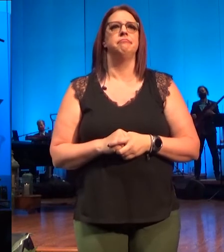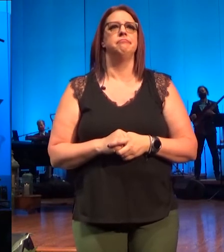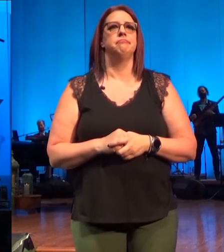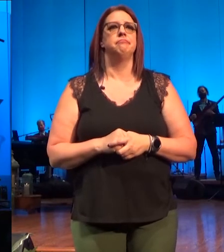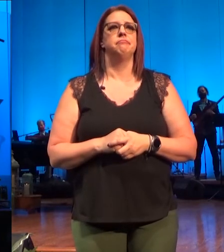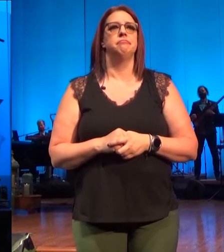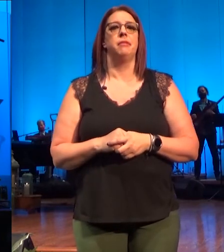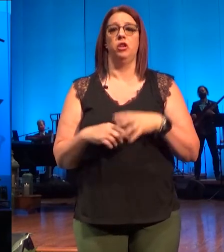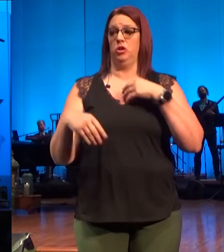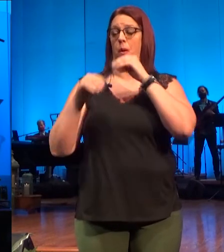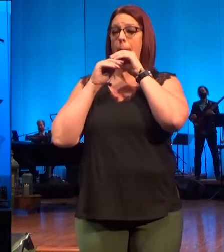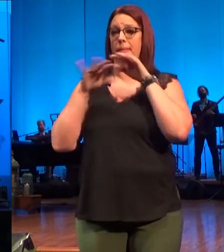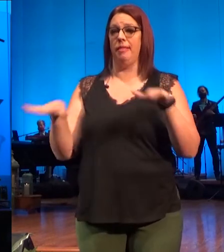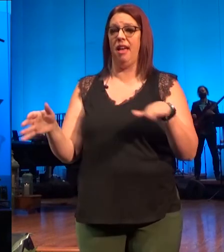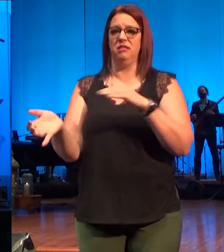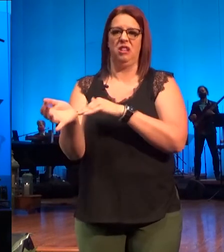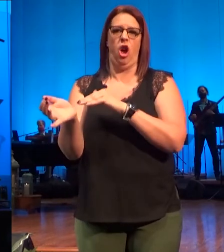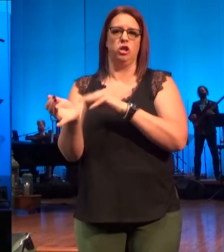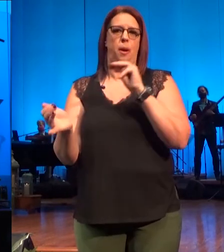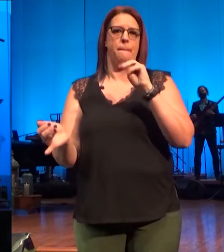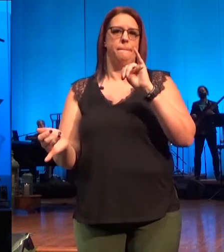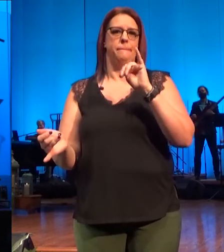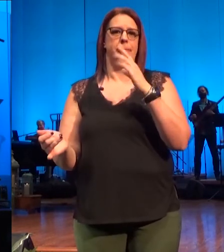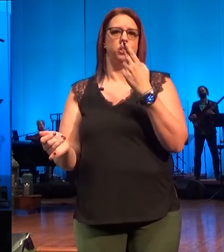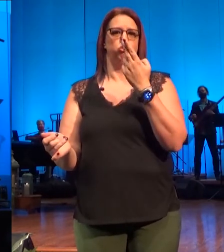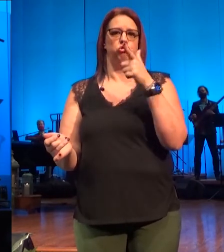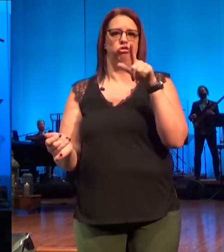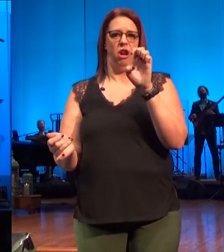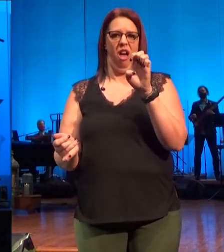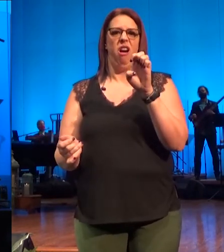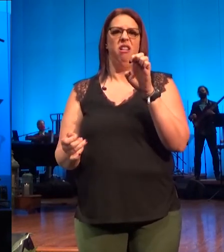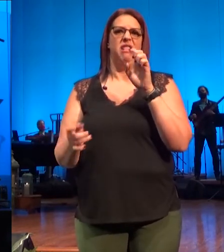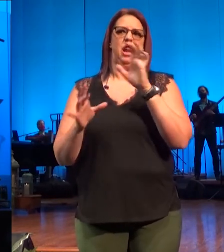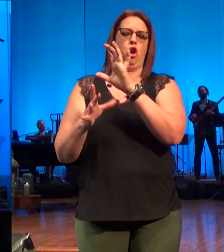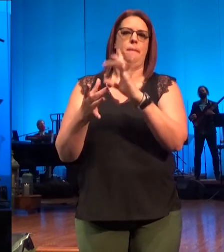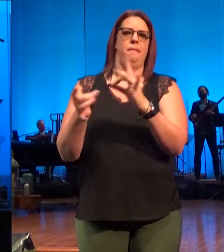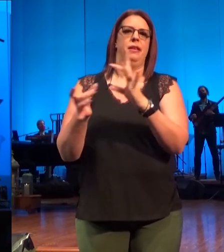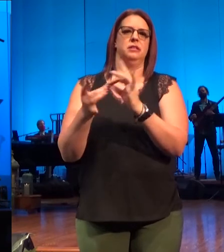I bless Dr. Michelle this morning in her message.